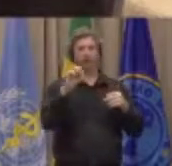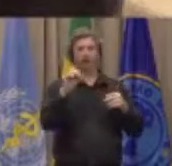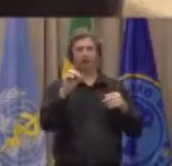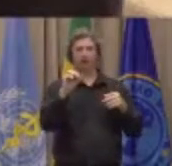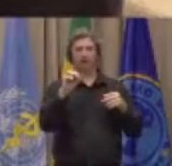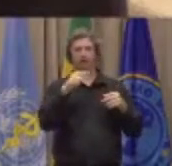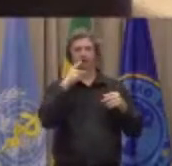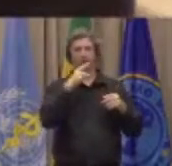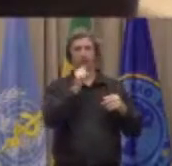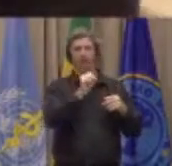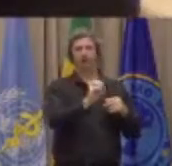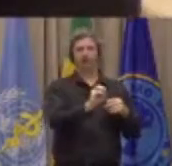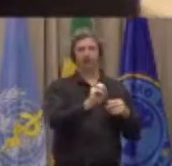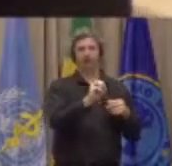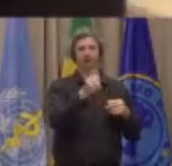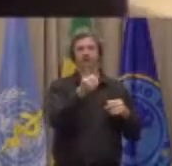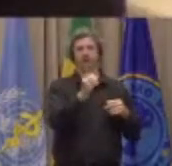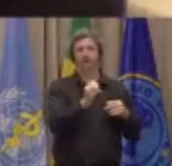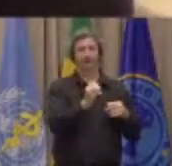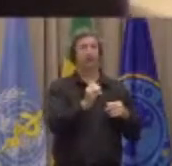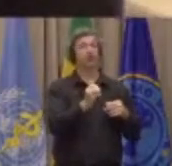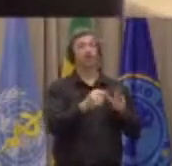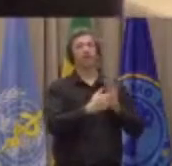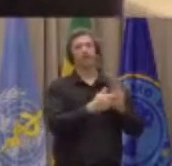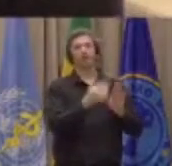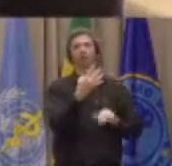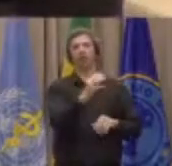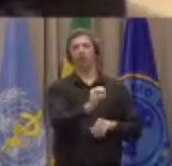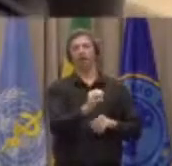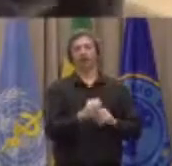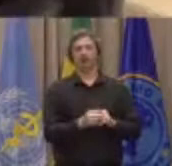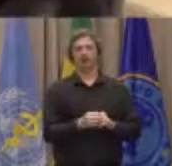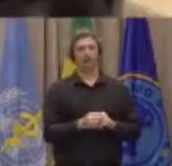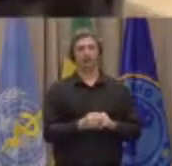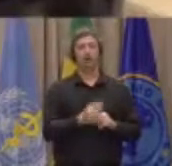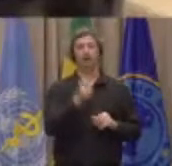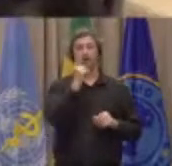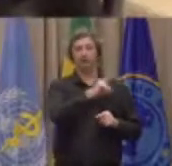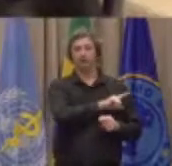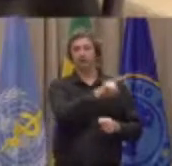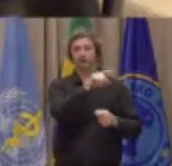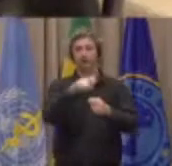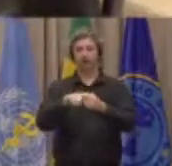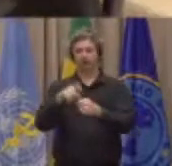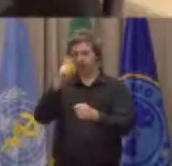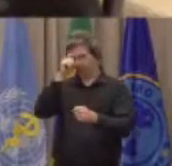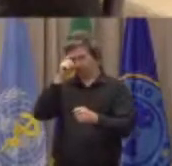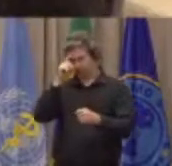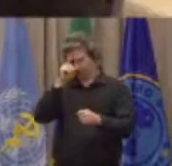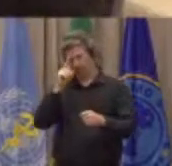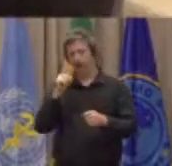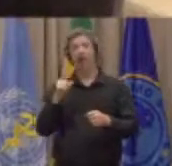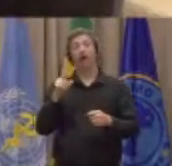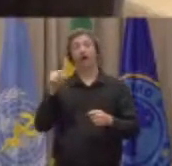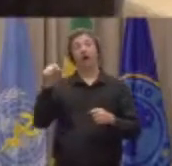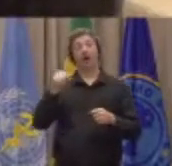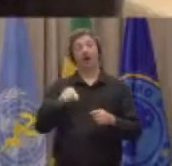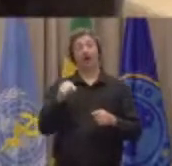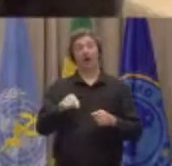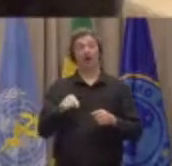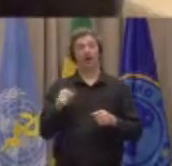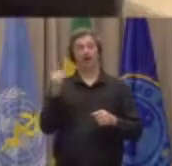of 80 and now I have 40. I can have samples of that and turn back to the